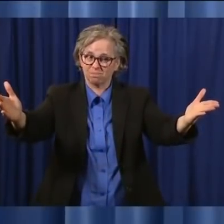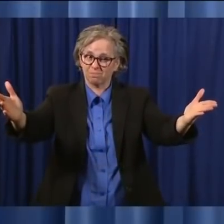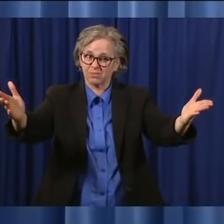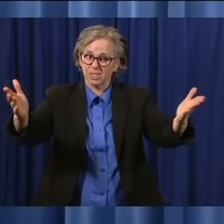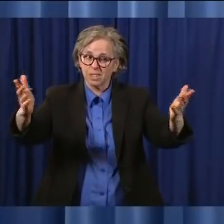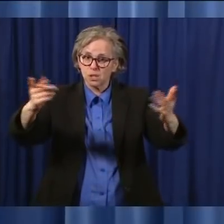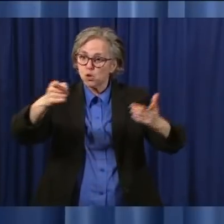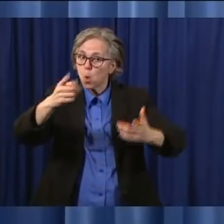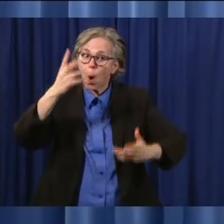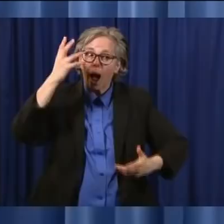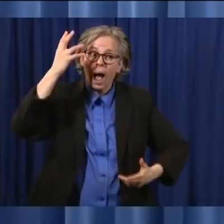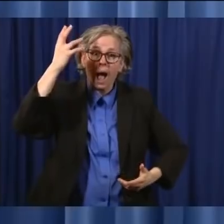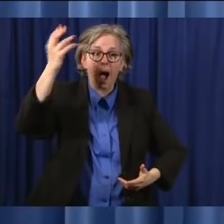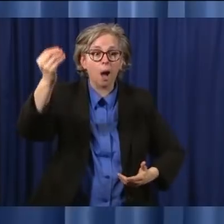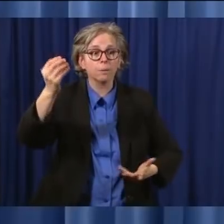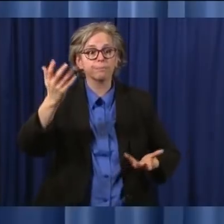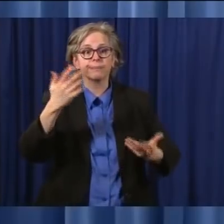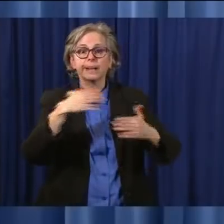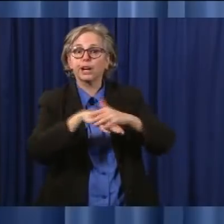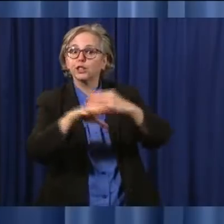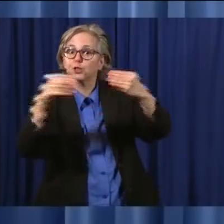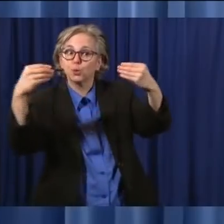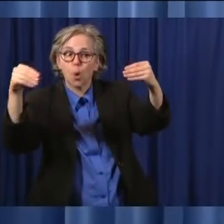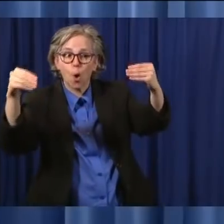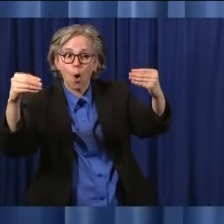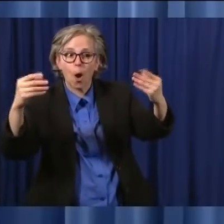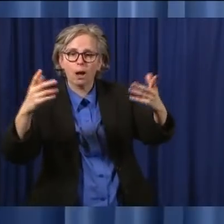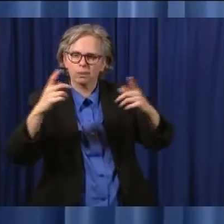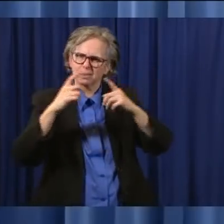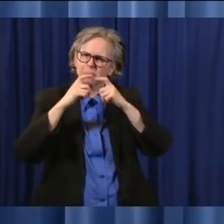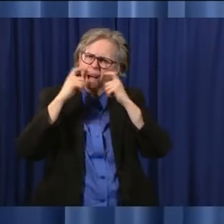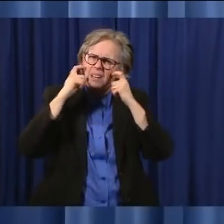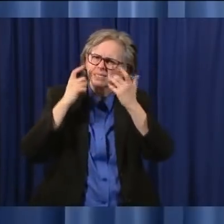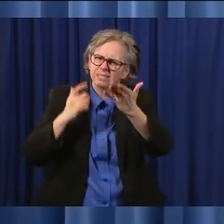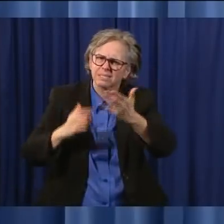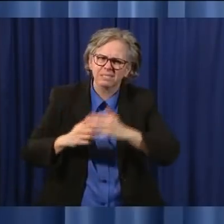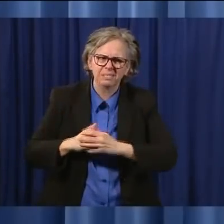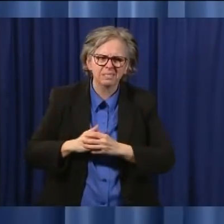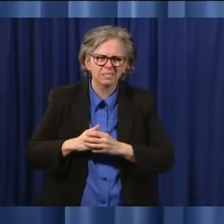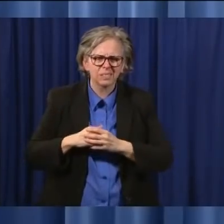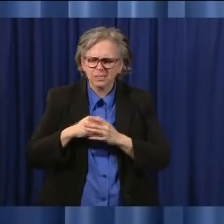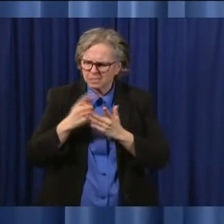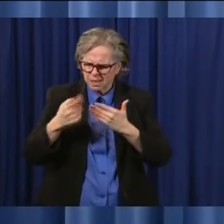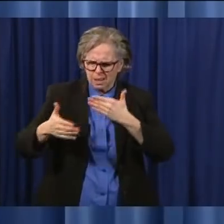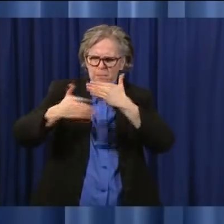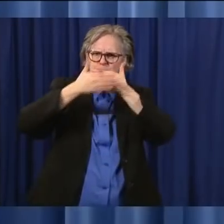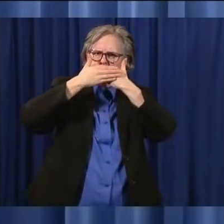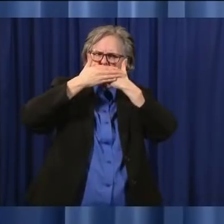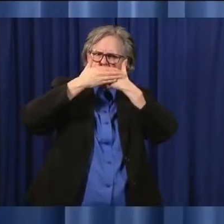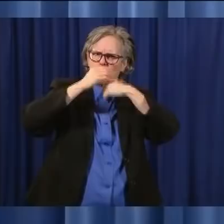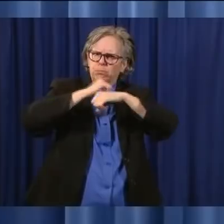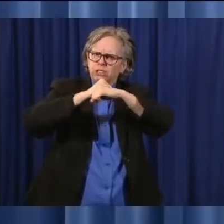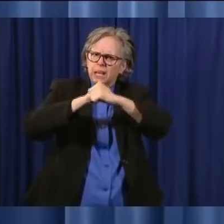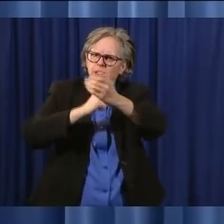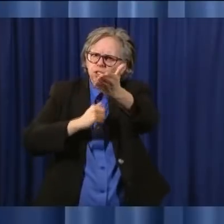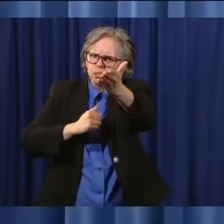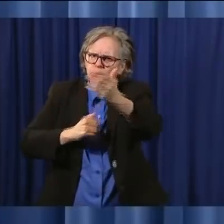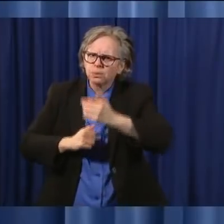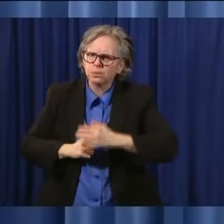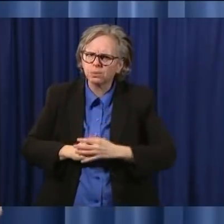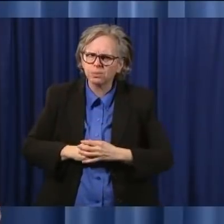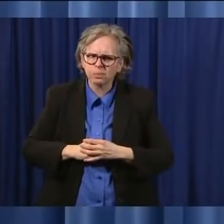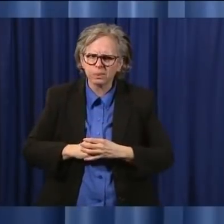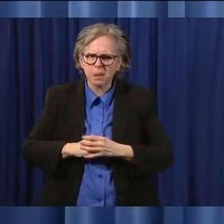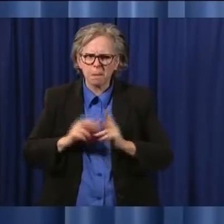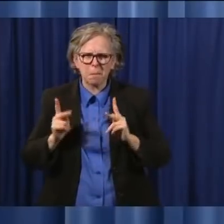retail, for example, to wear a mask. That is an added layer of protection. And again, I've gotten the question, people said, well, look, you didn't require